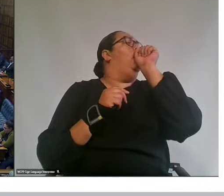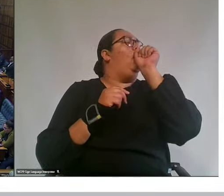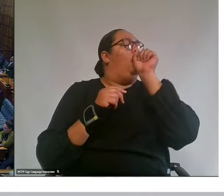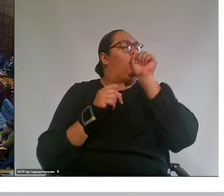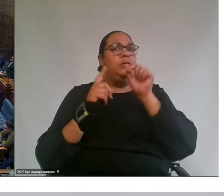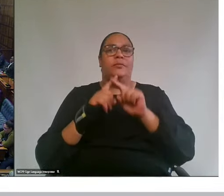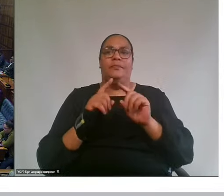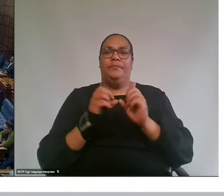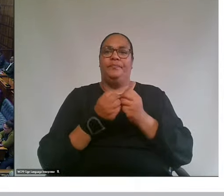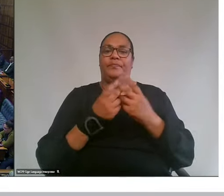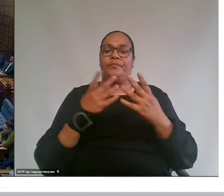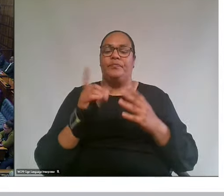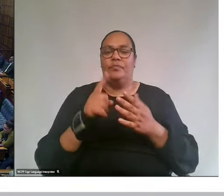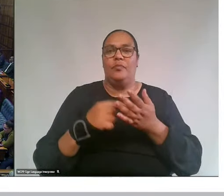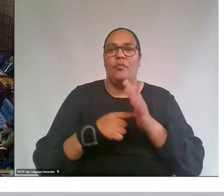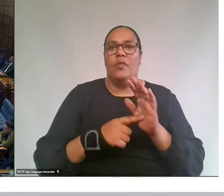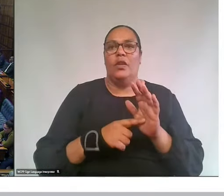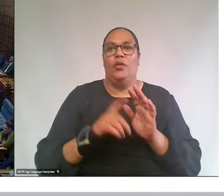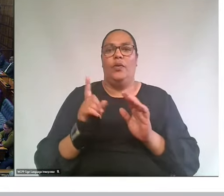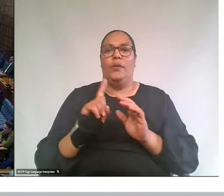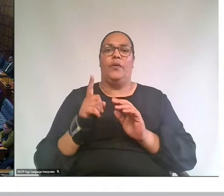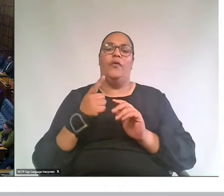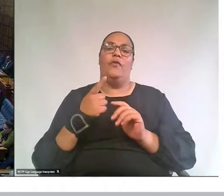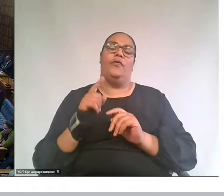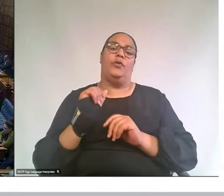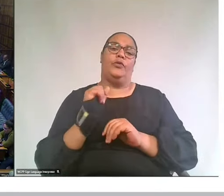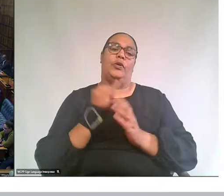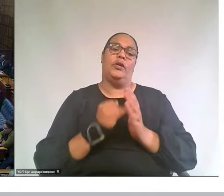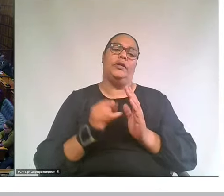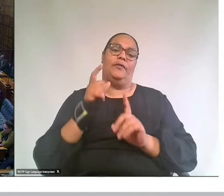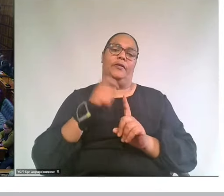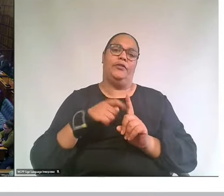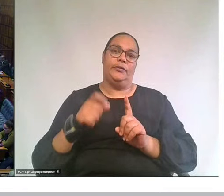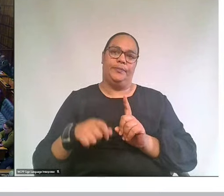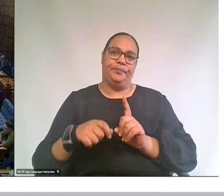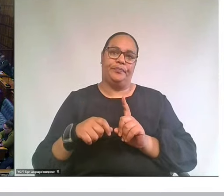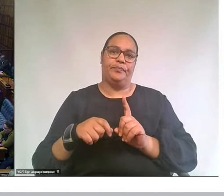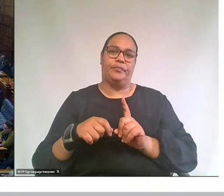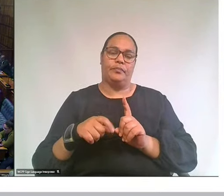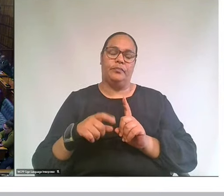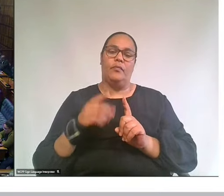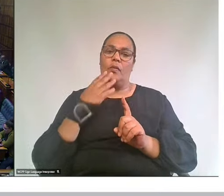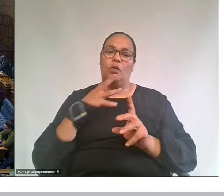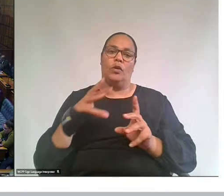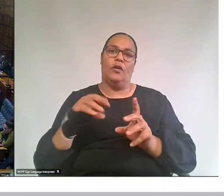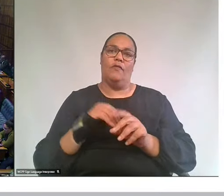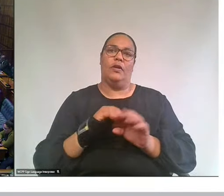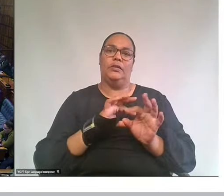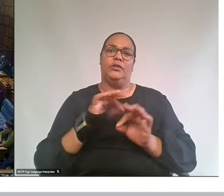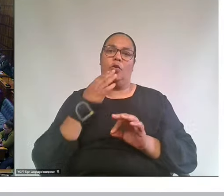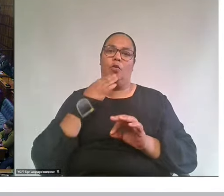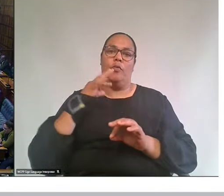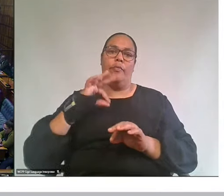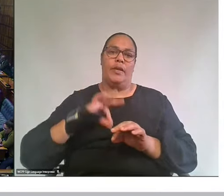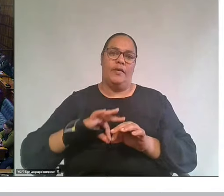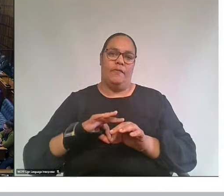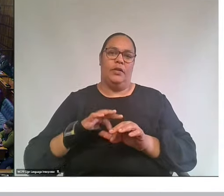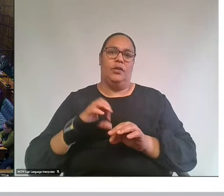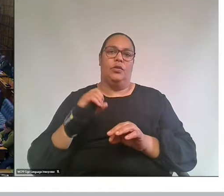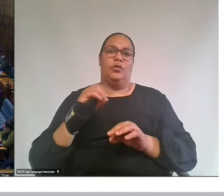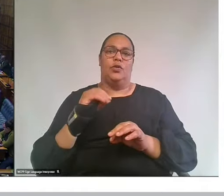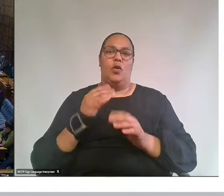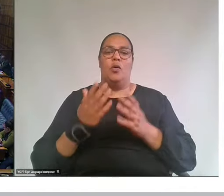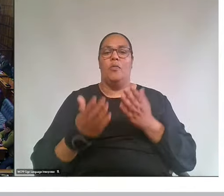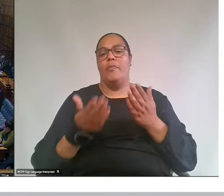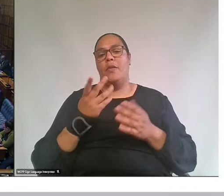we can show what that means tangibly and for the individuals um involved and those that benefit um so